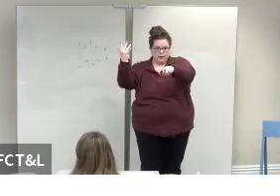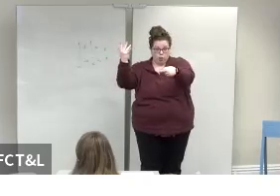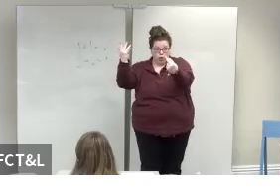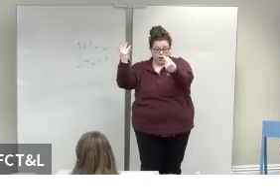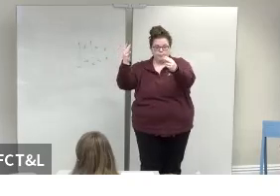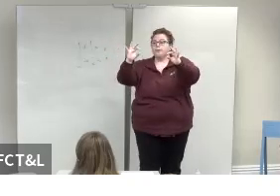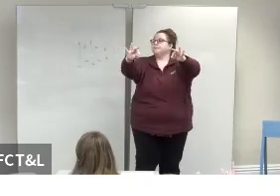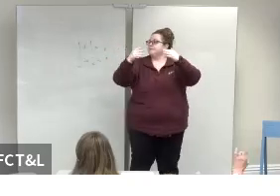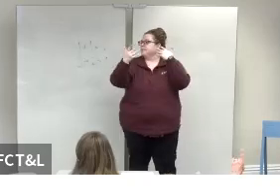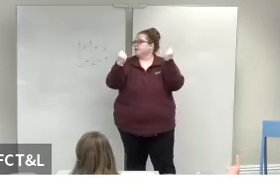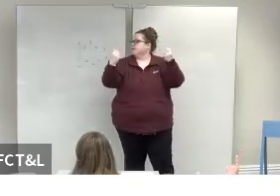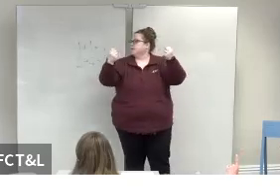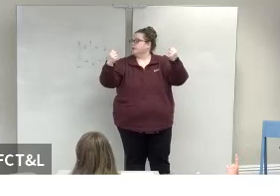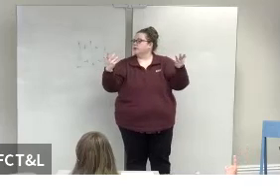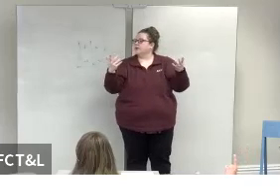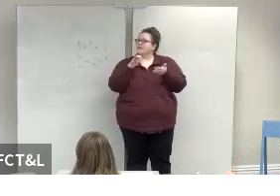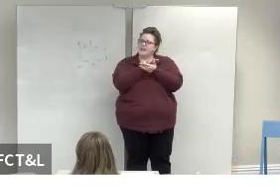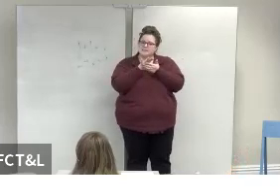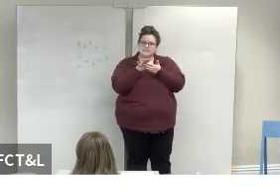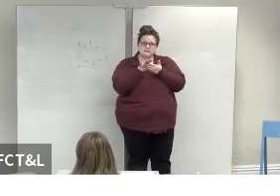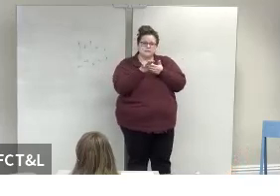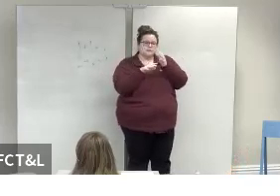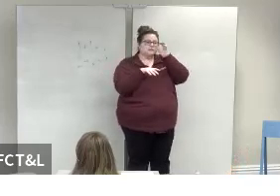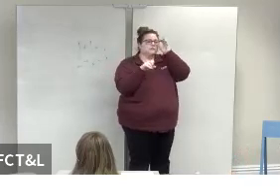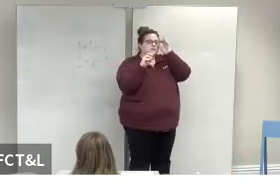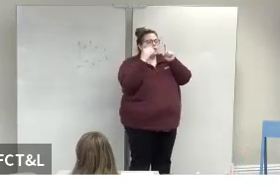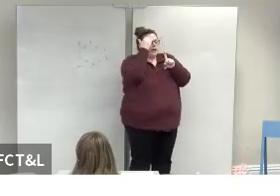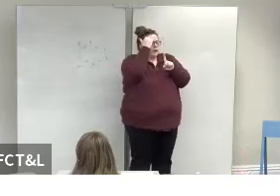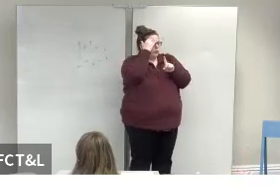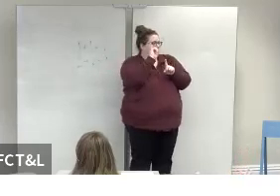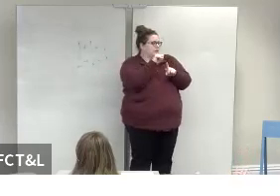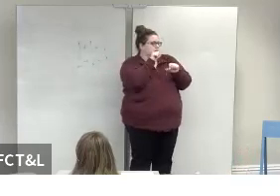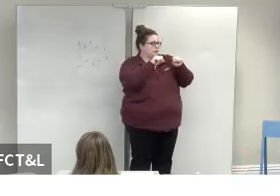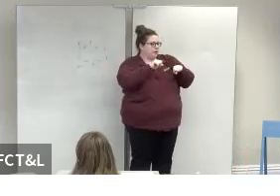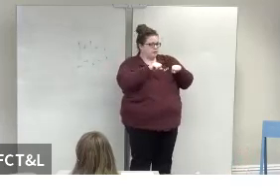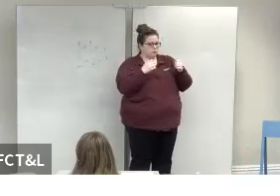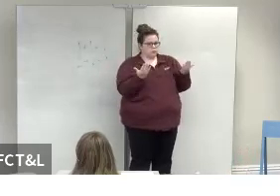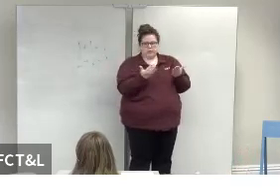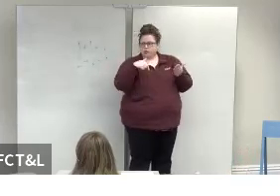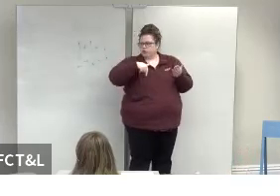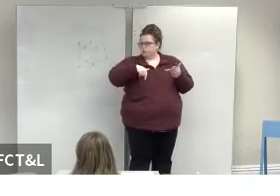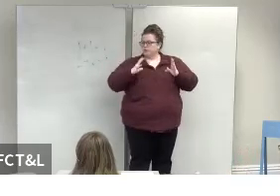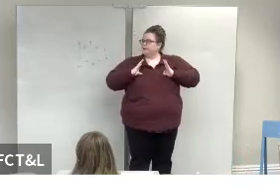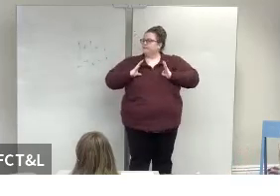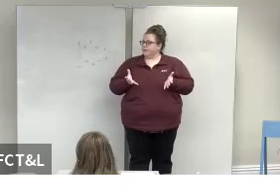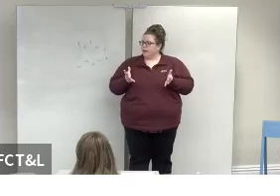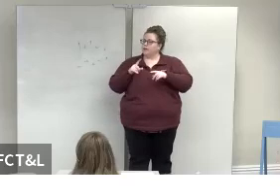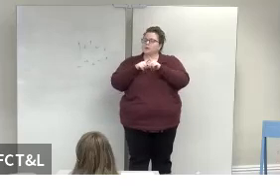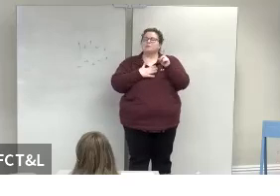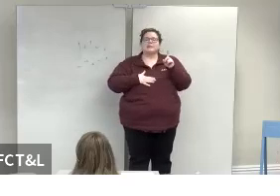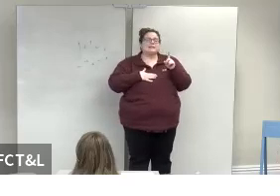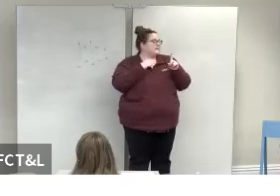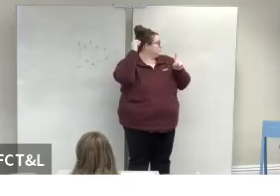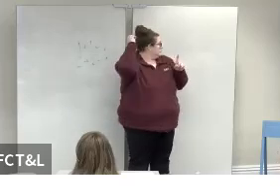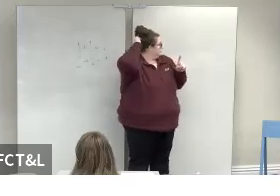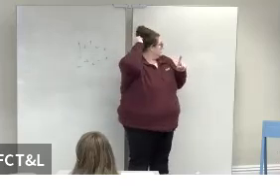if the students would look down, he would not go on with his teaching until he had every student's eyes on him. And I know that's not always